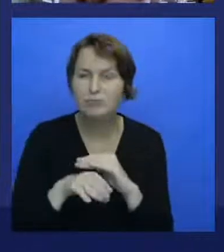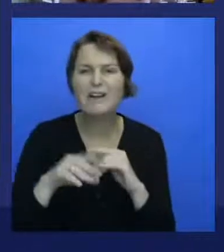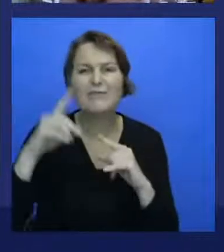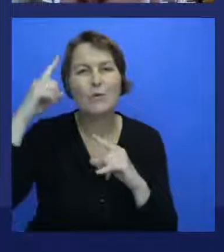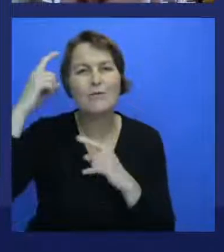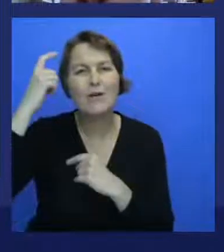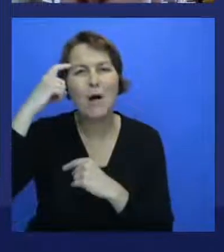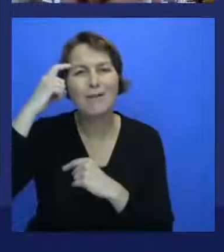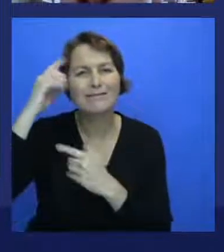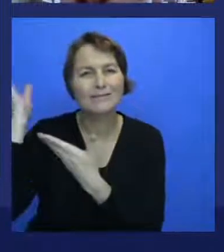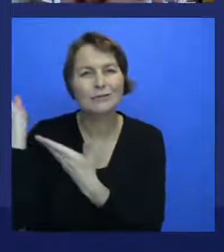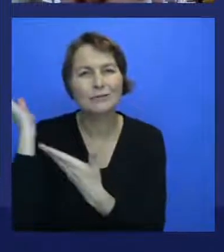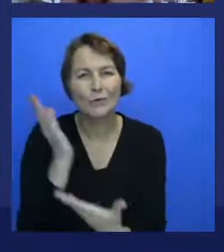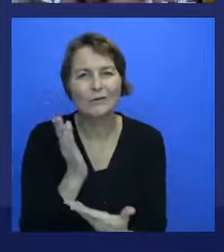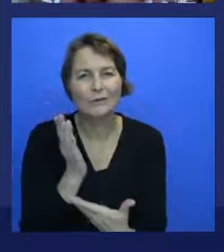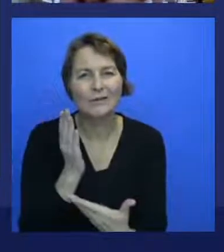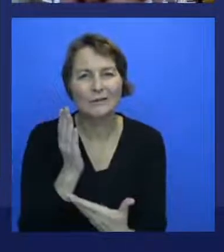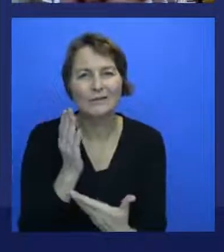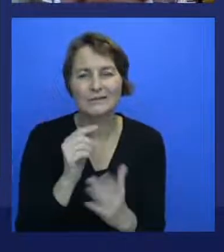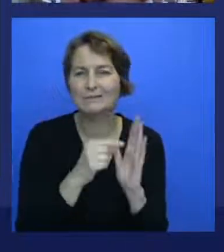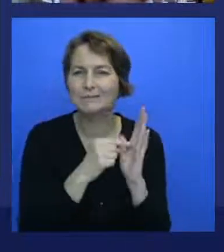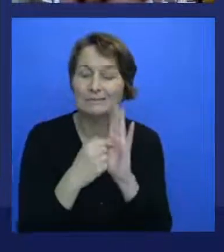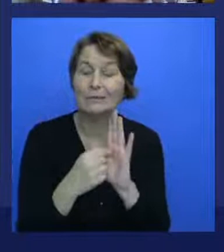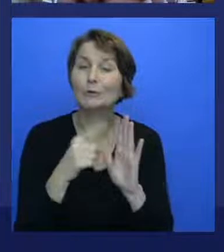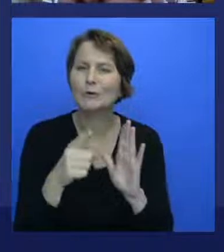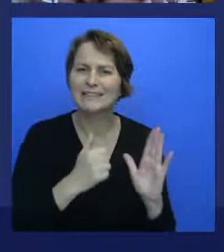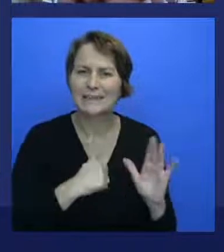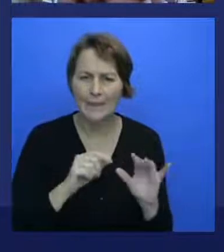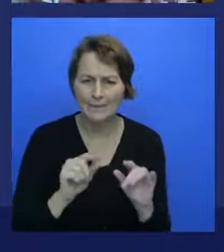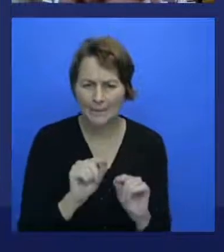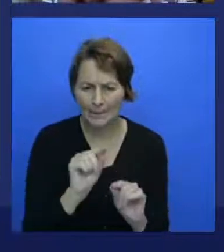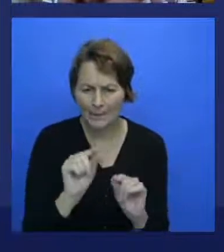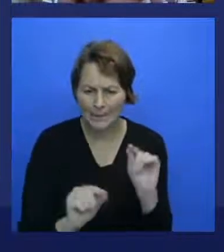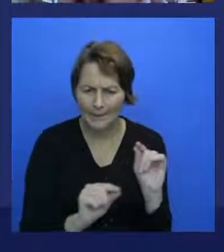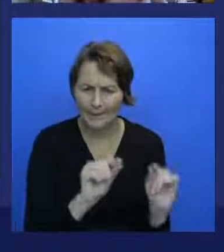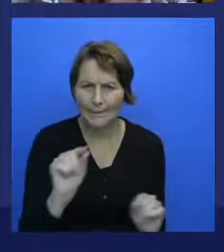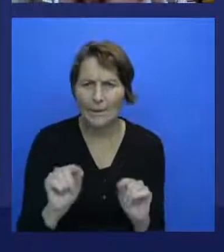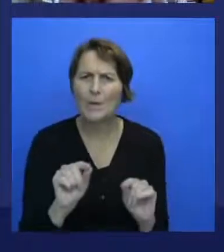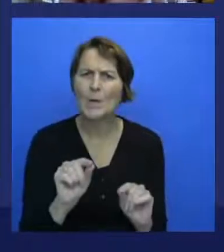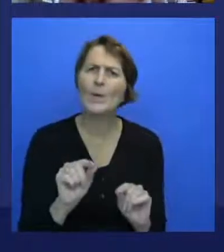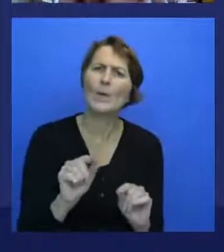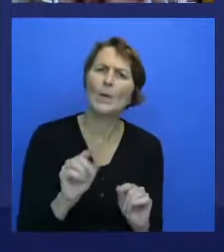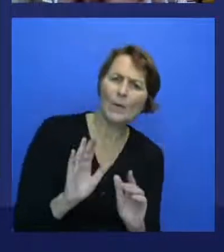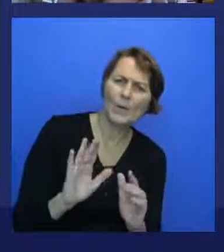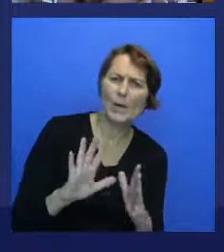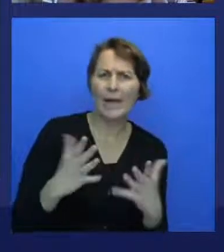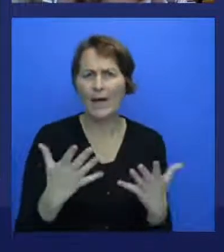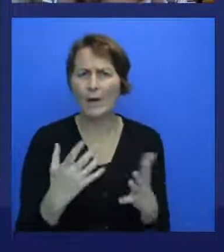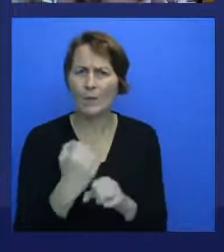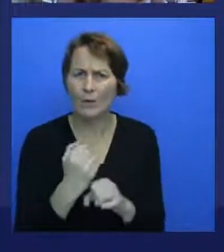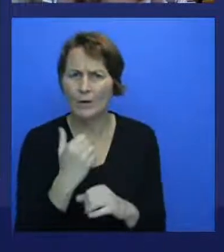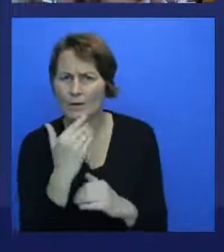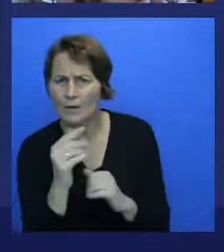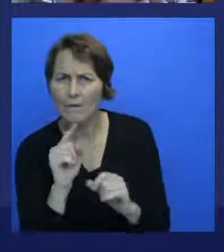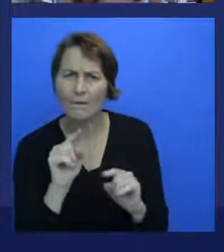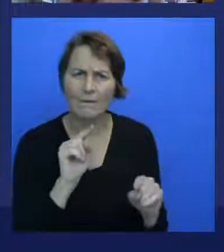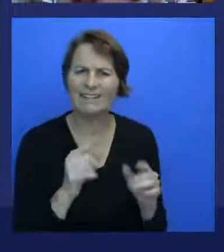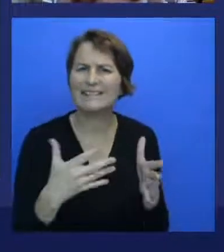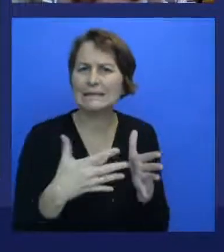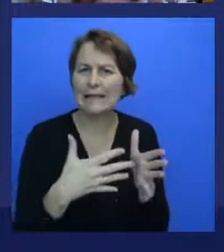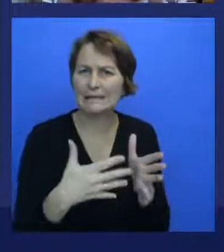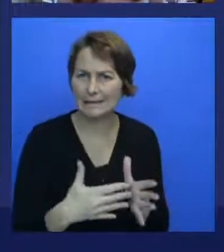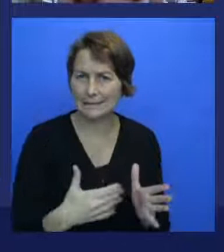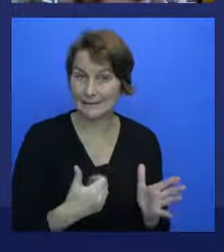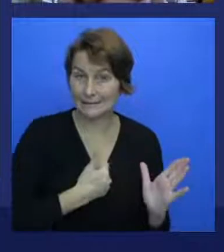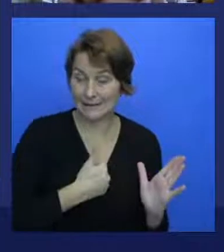samples right on the web page, and you can play with it, with those samples to understand how they all work. For